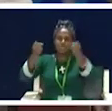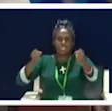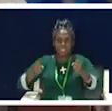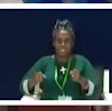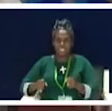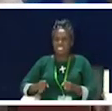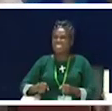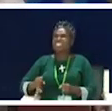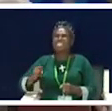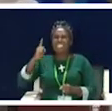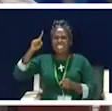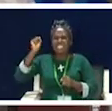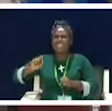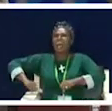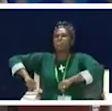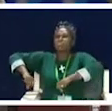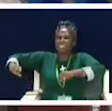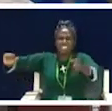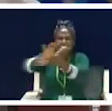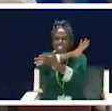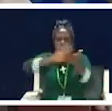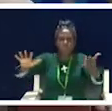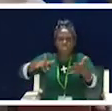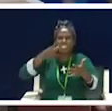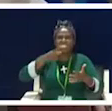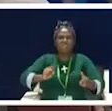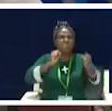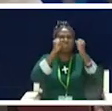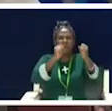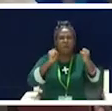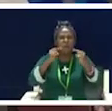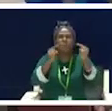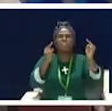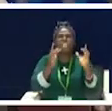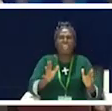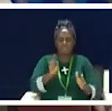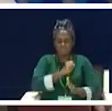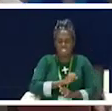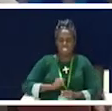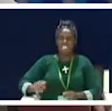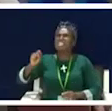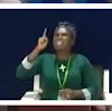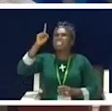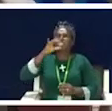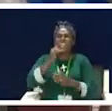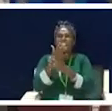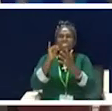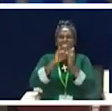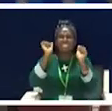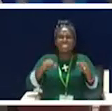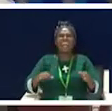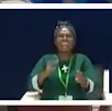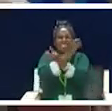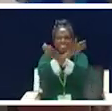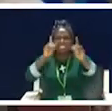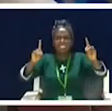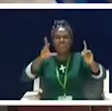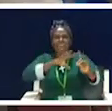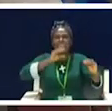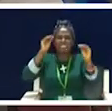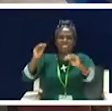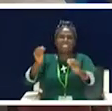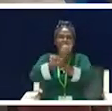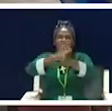of the enemy into pieces. It's the hand that can deliver and set free. When